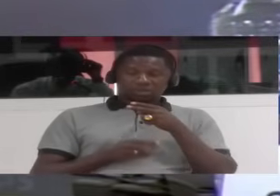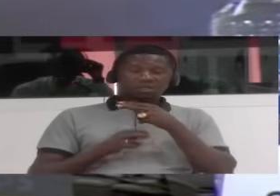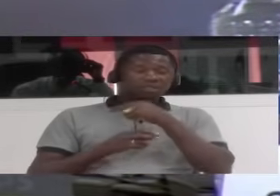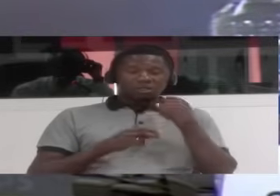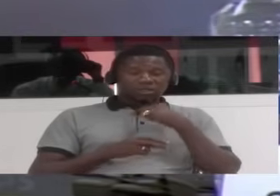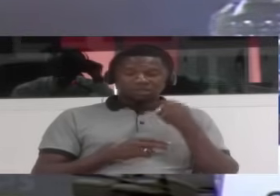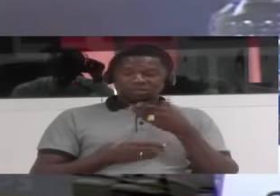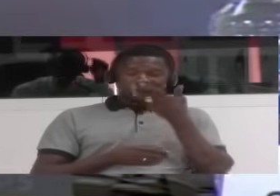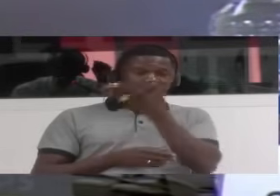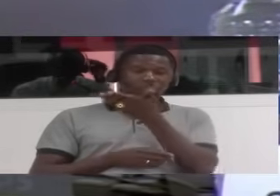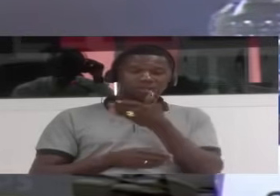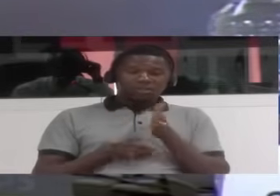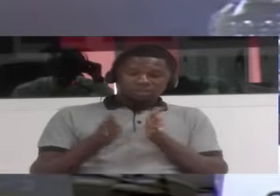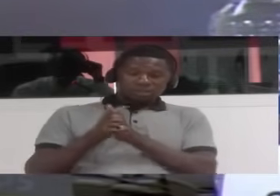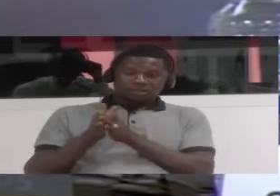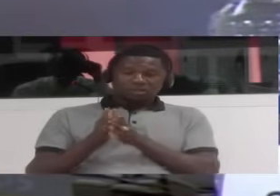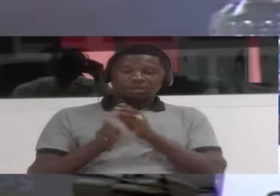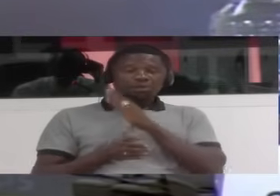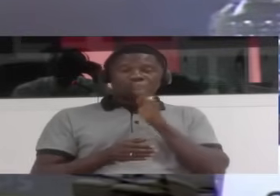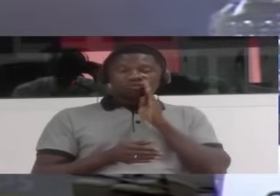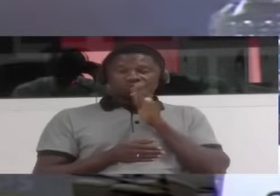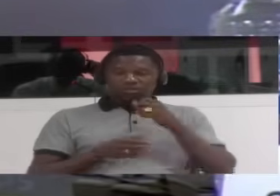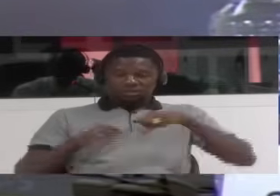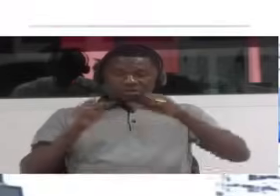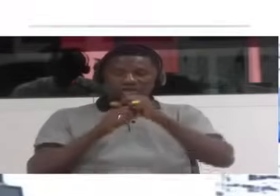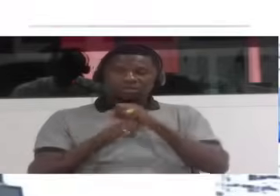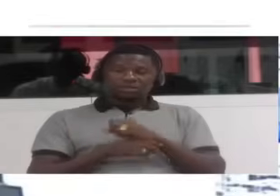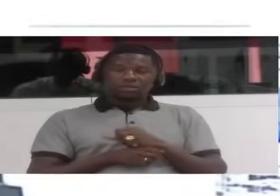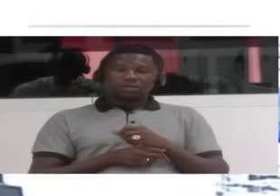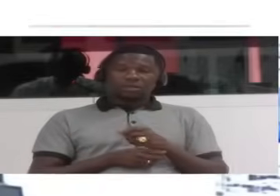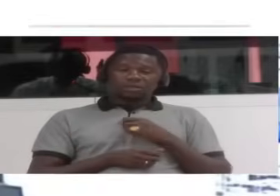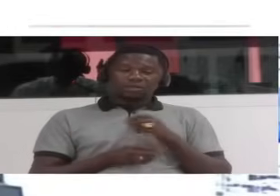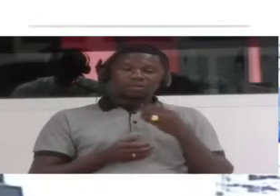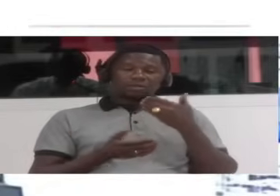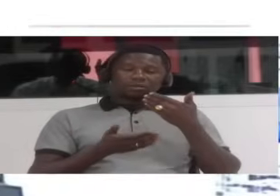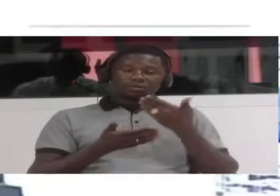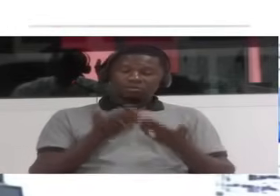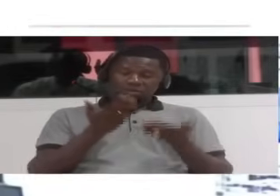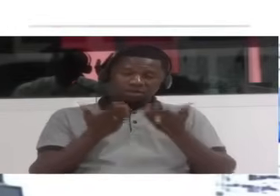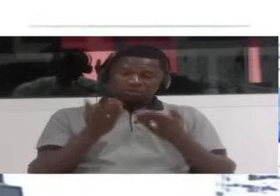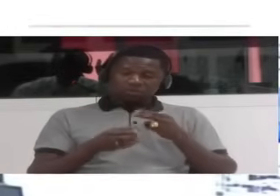the near Brufut. Ghana town, Brufut. Yes. And the rest were executed